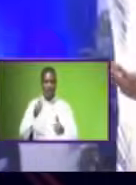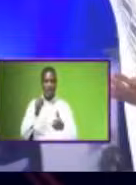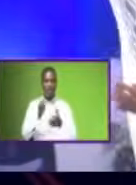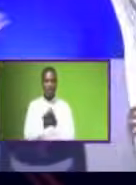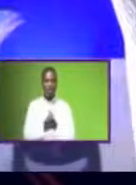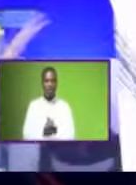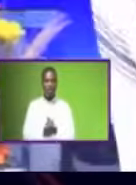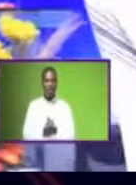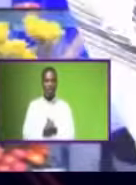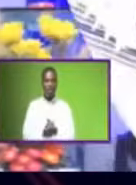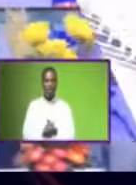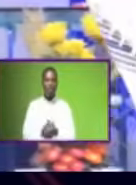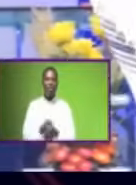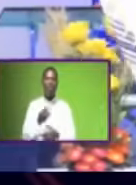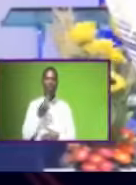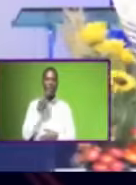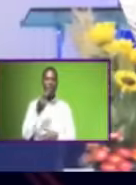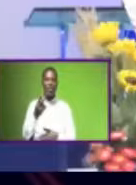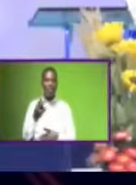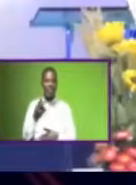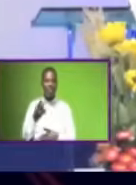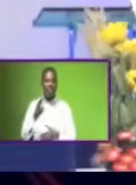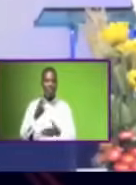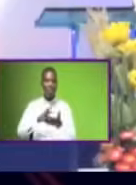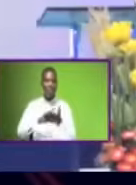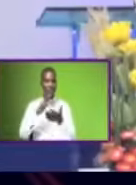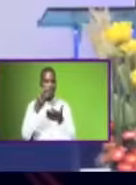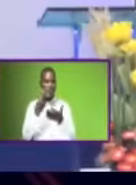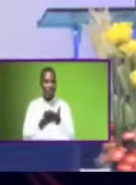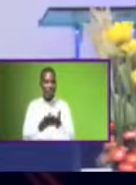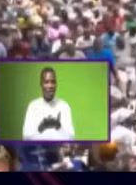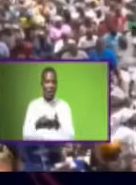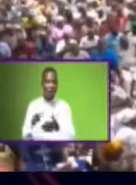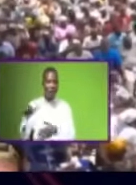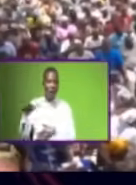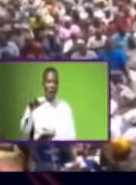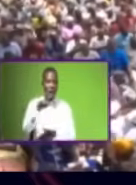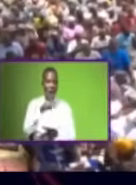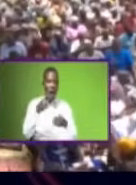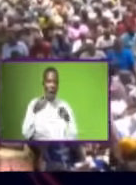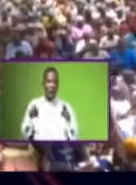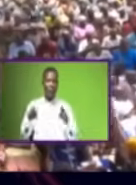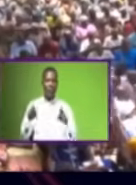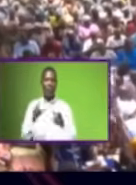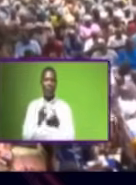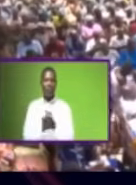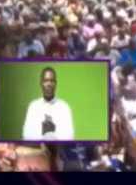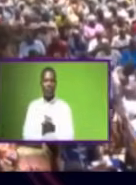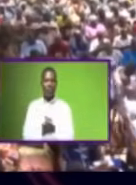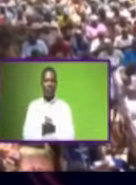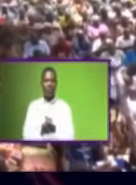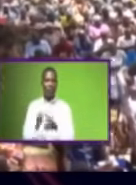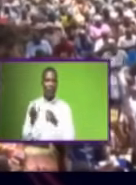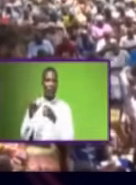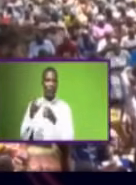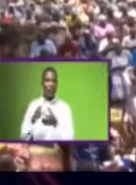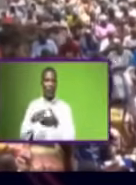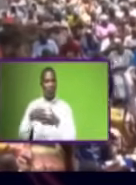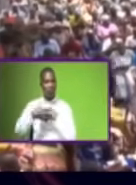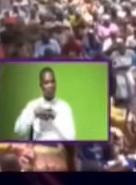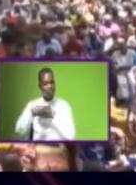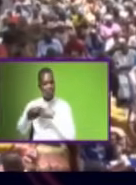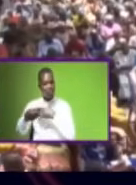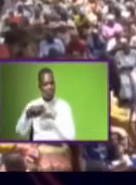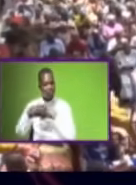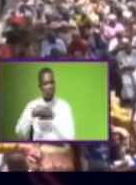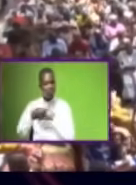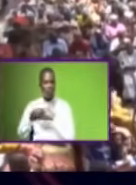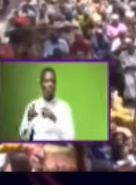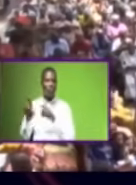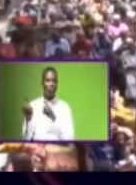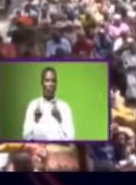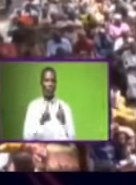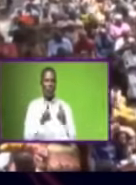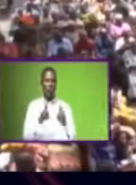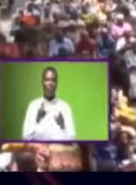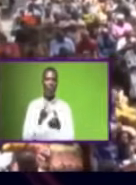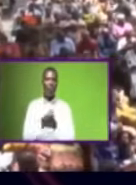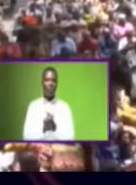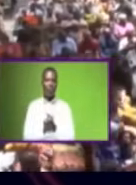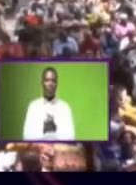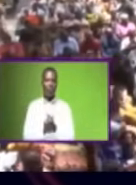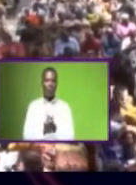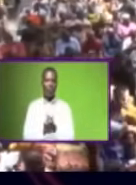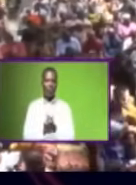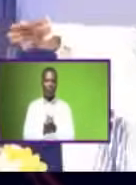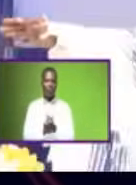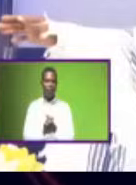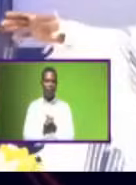Now because they witness all that happened. Now one way and they also partake in